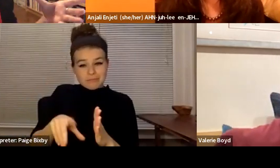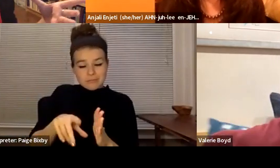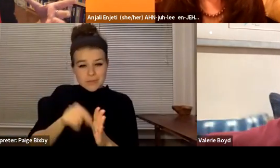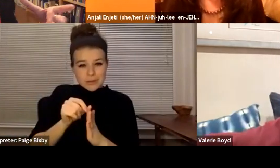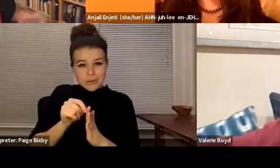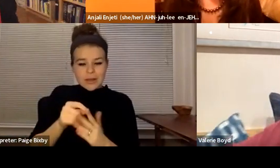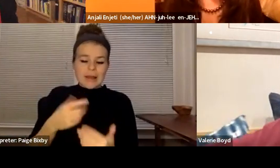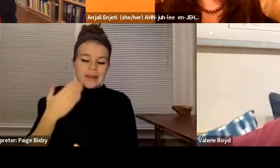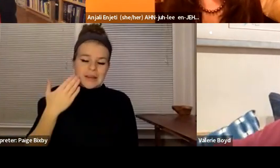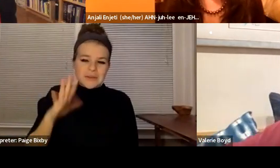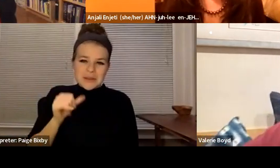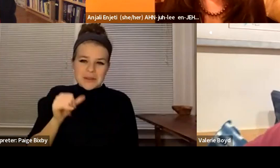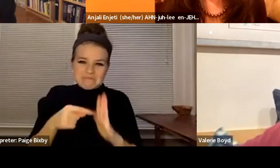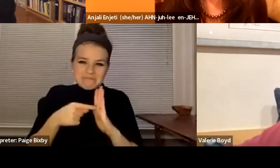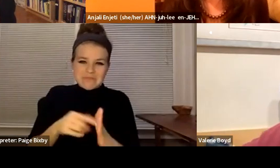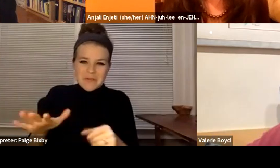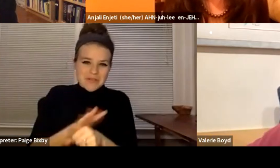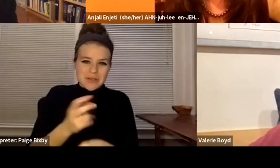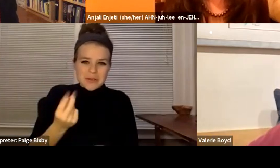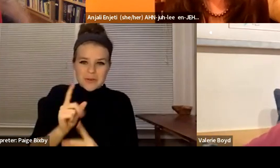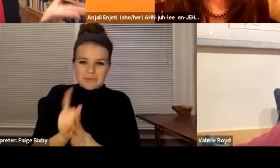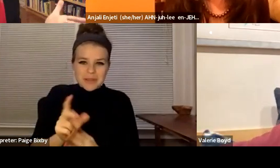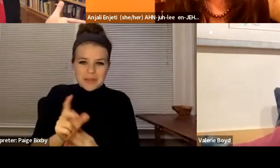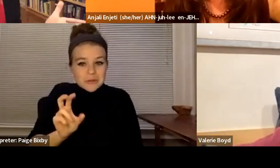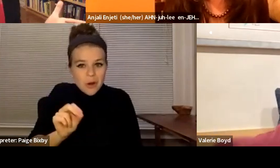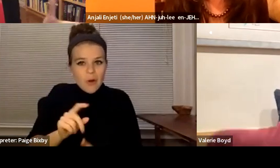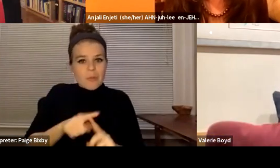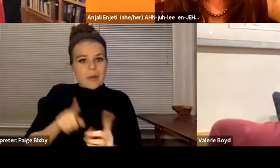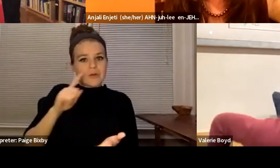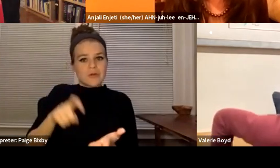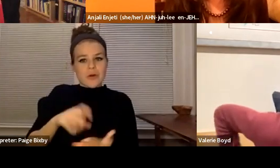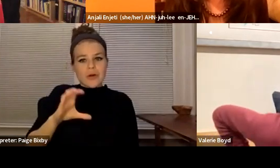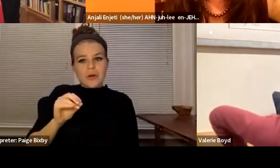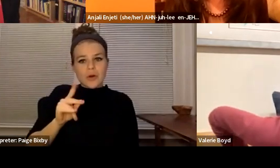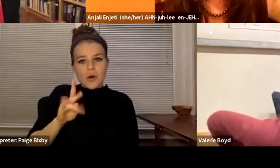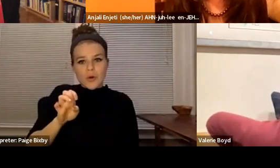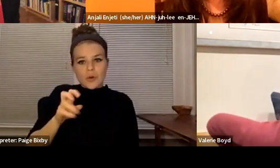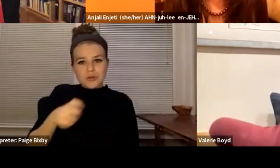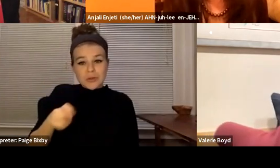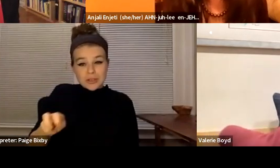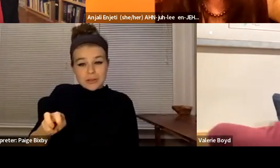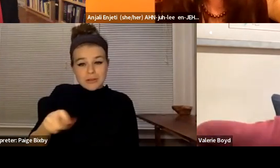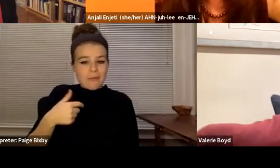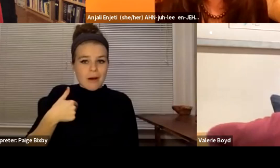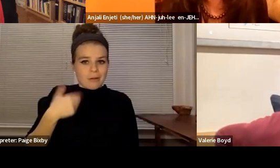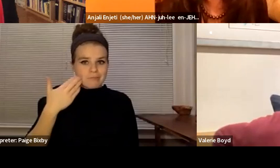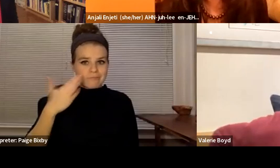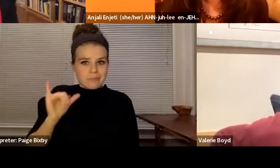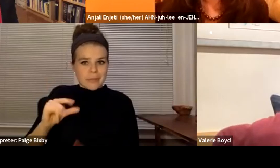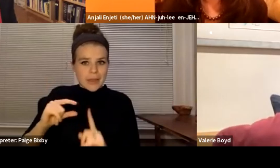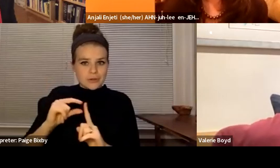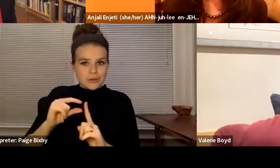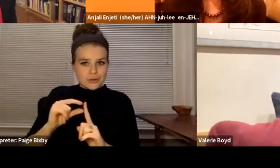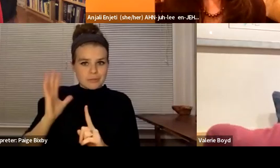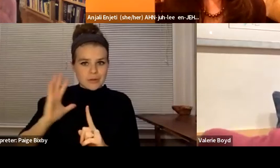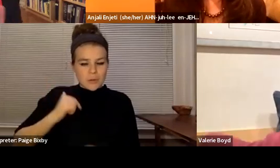we don't have the whole thing there, but you can see, well, one, code switching. I didn't have a word, I didn't know that term as a child, but I was